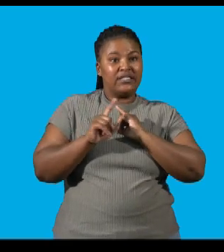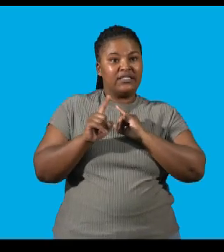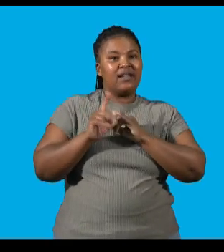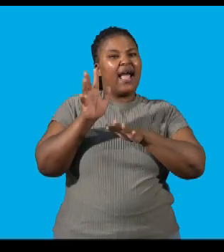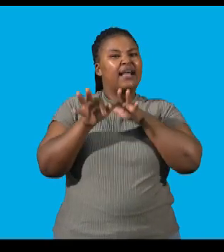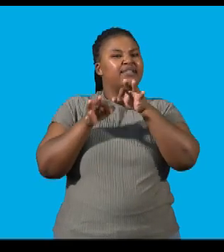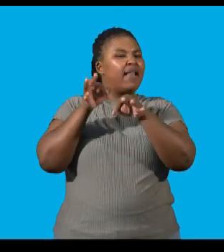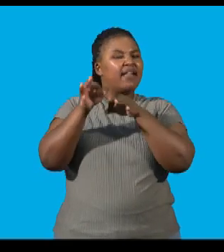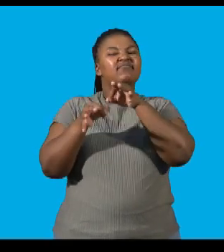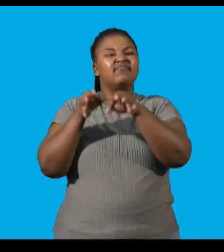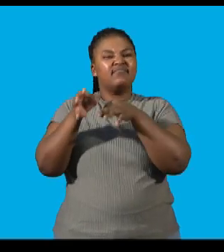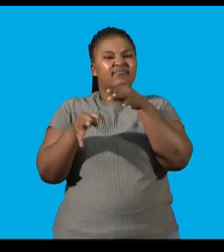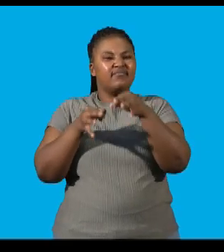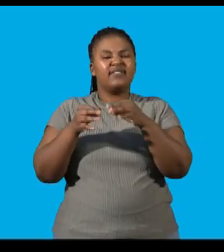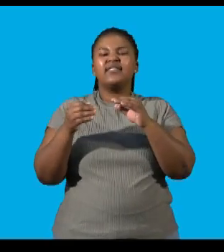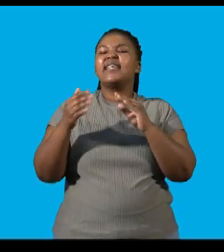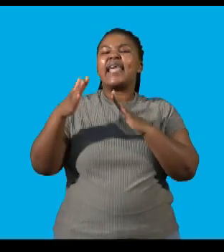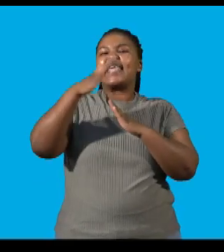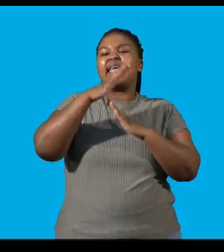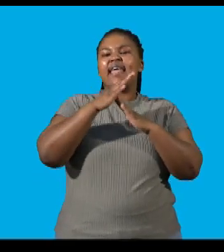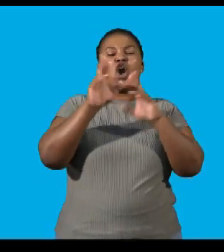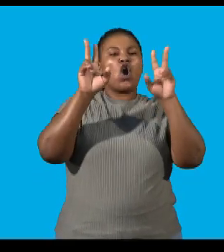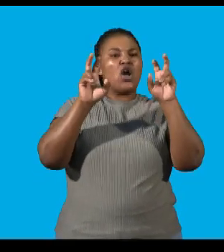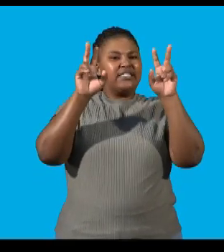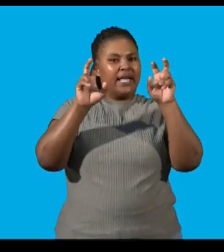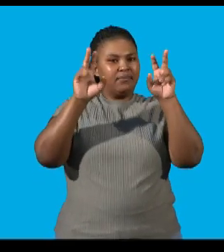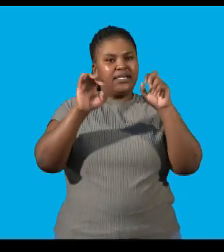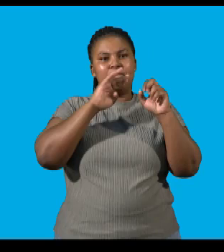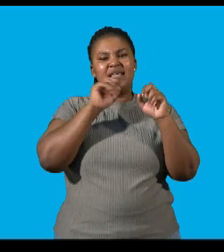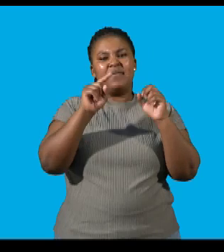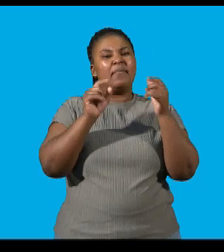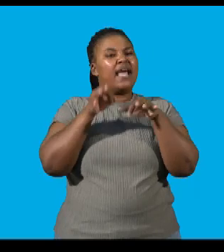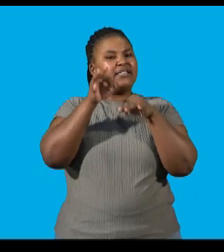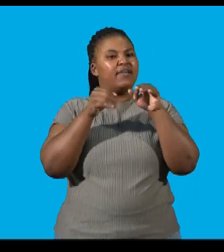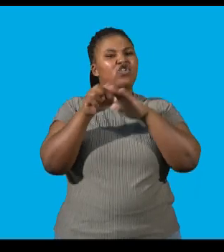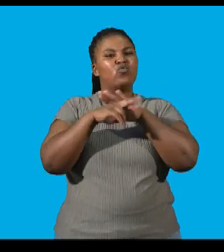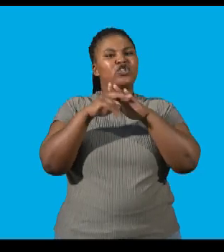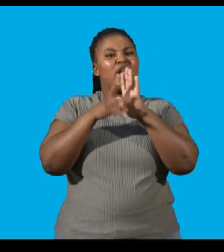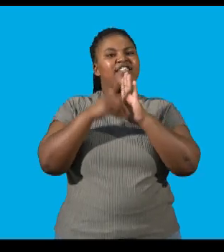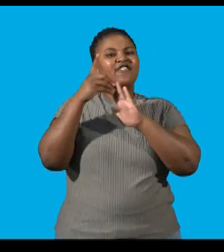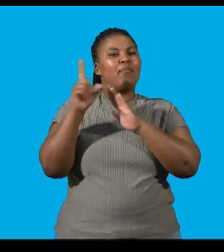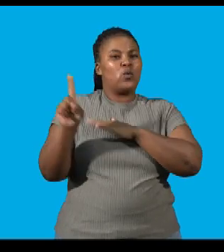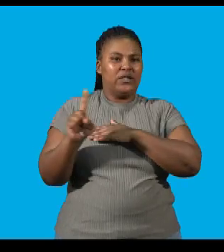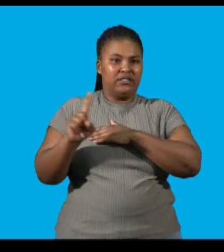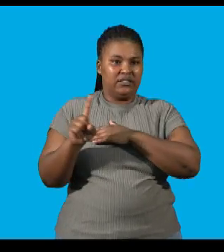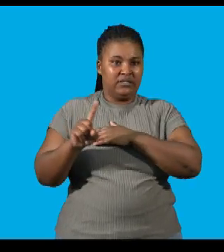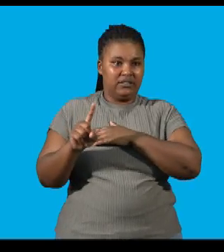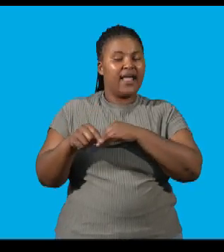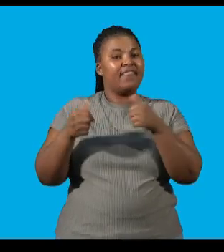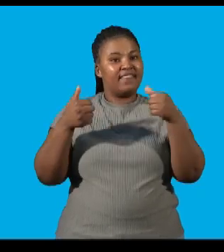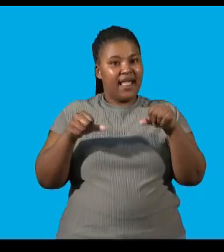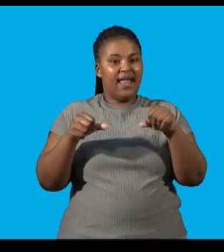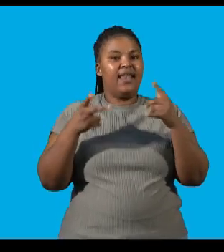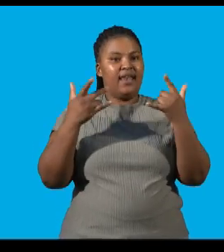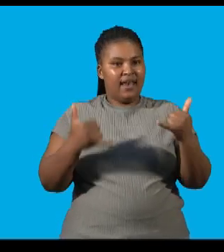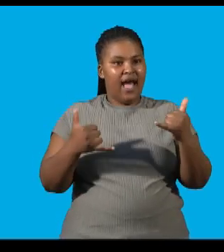is just a description of the key concept here, that is a description of regional development. Then